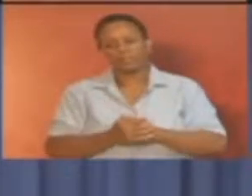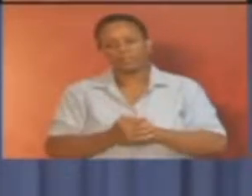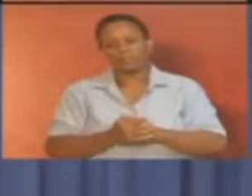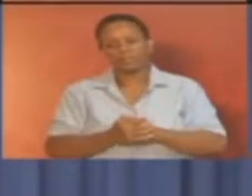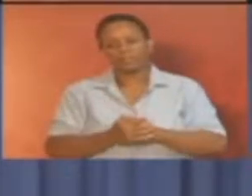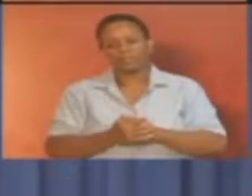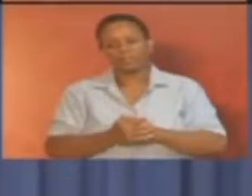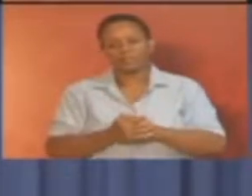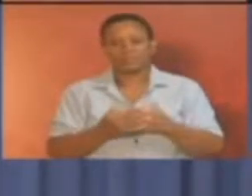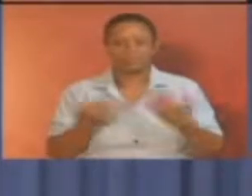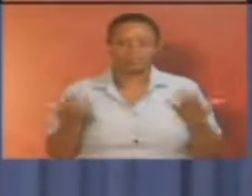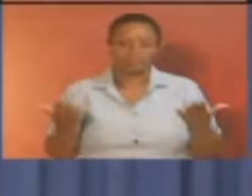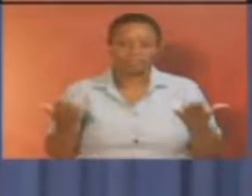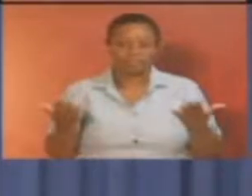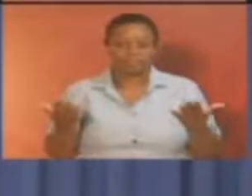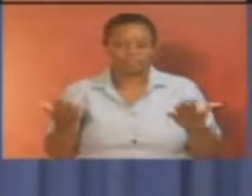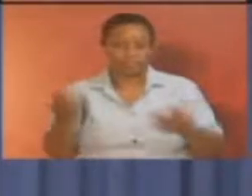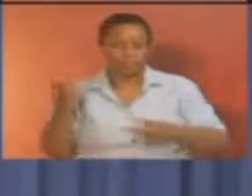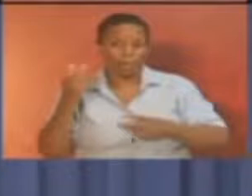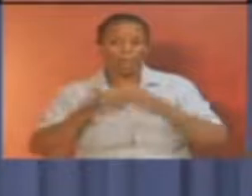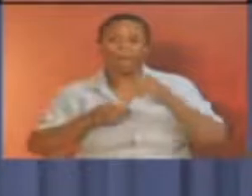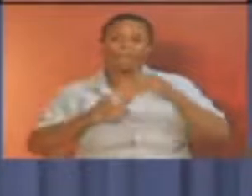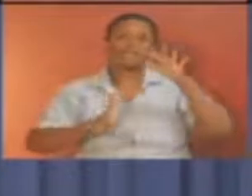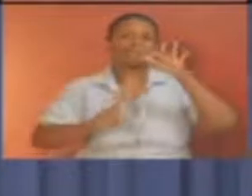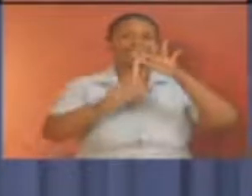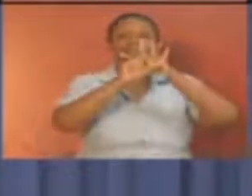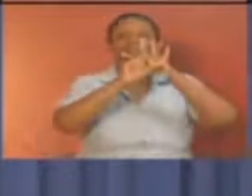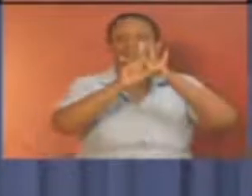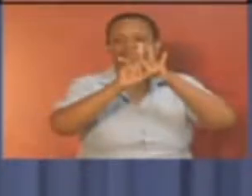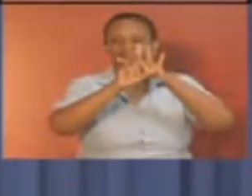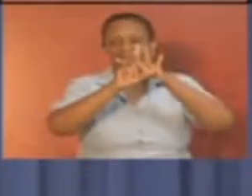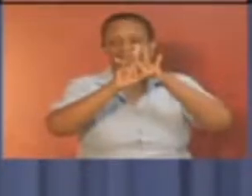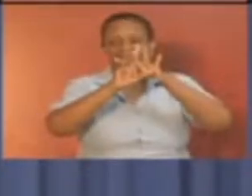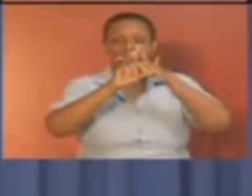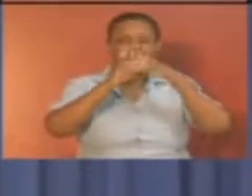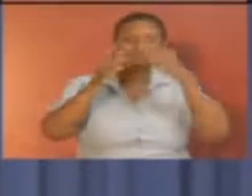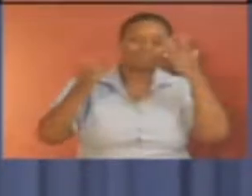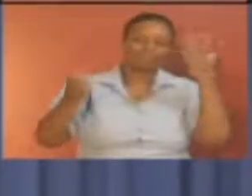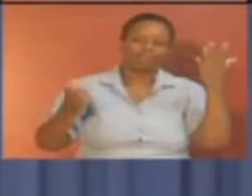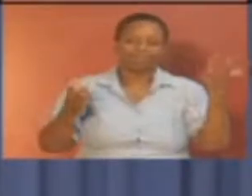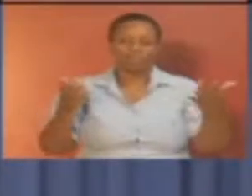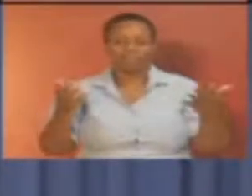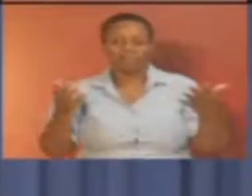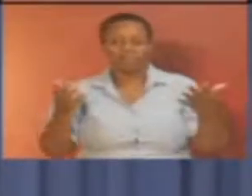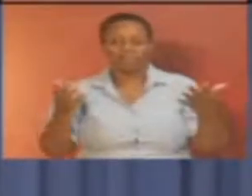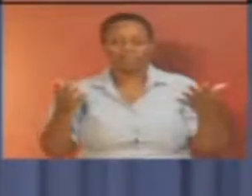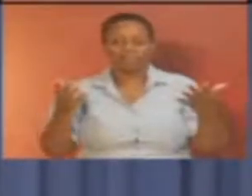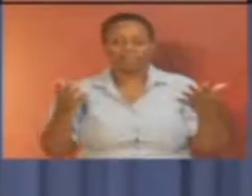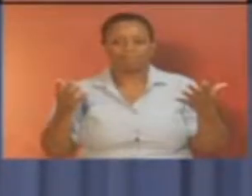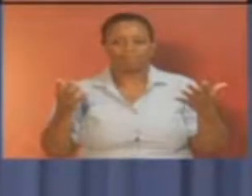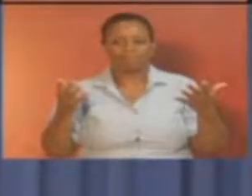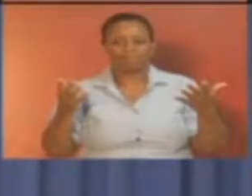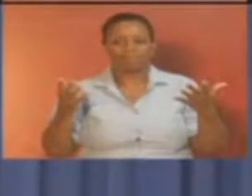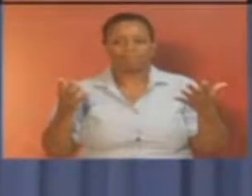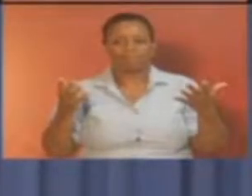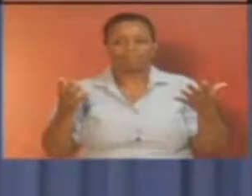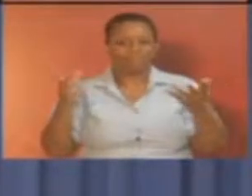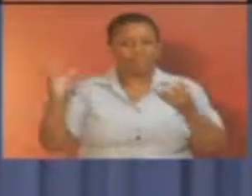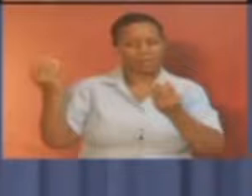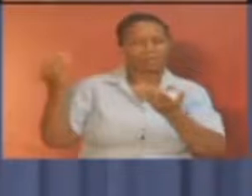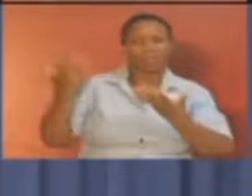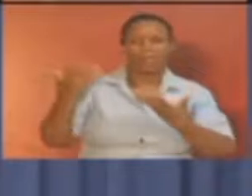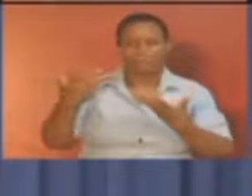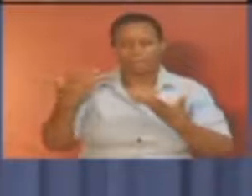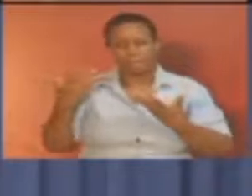problem with the delivery of that, and the latest we have had is that they're still evaluating